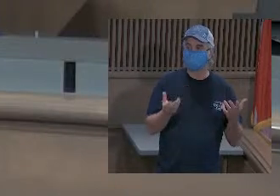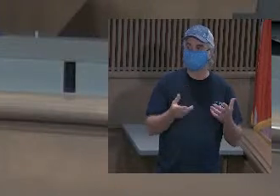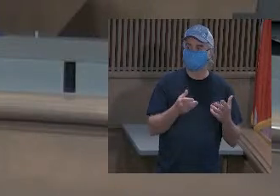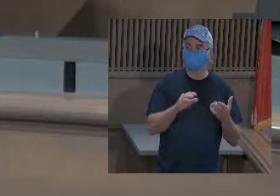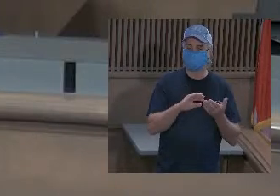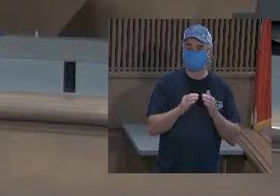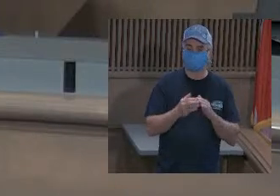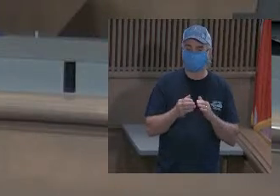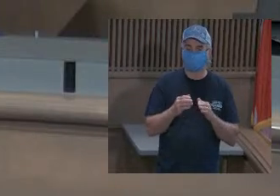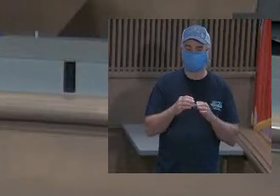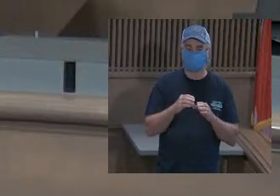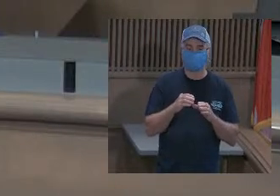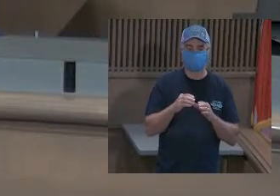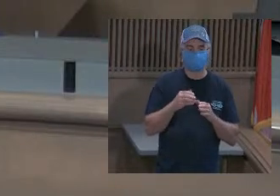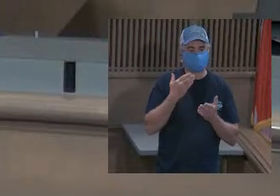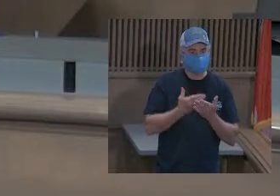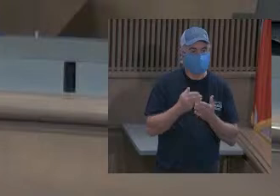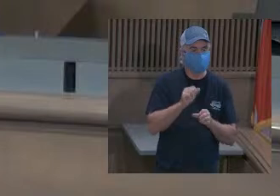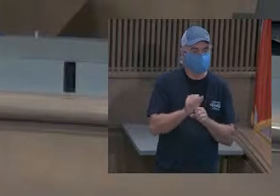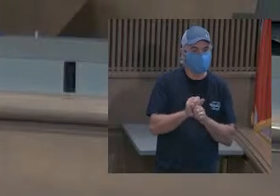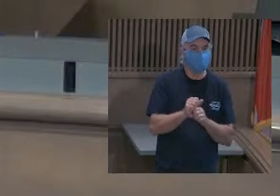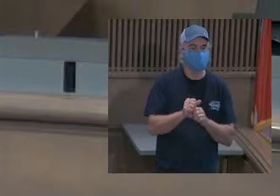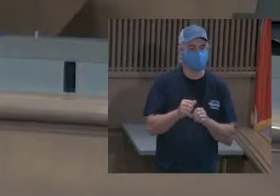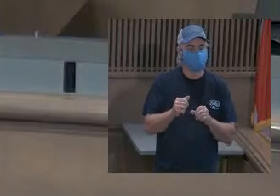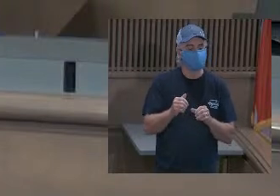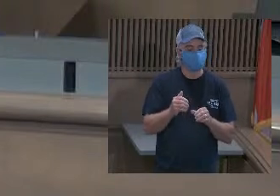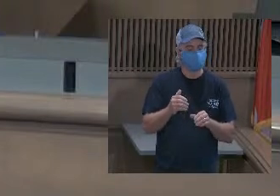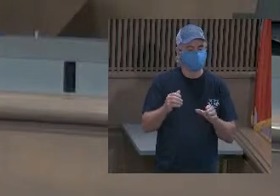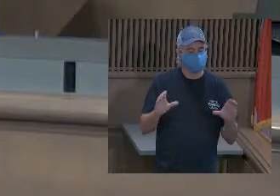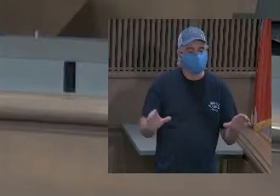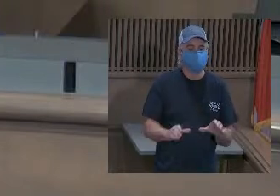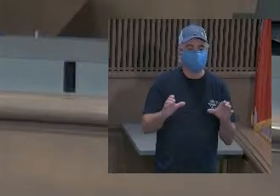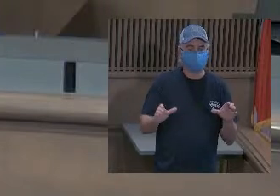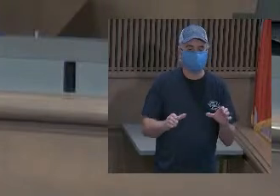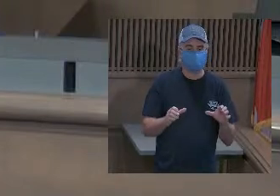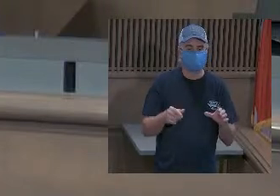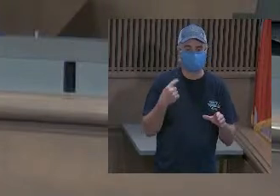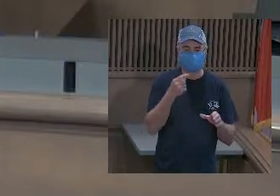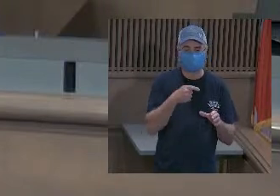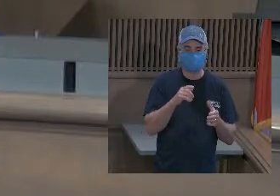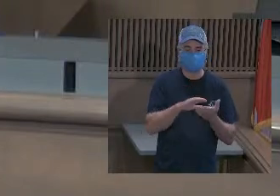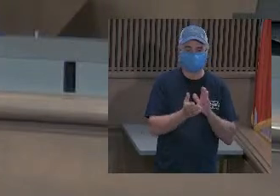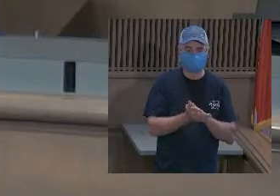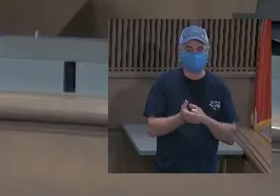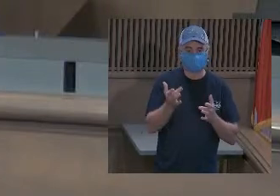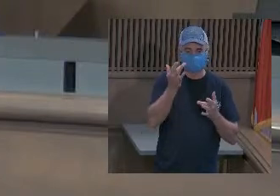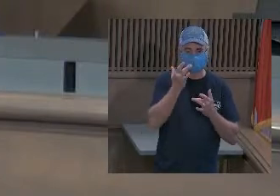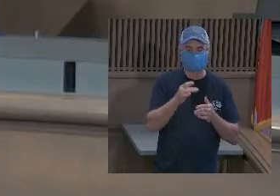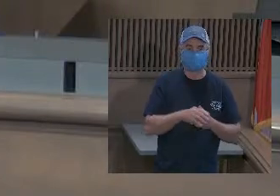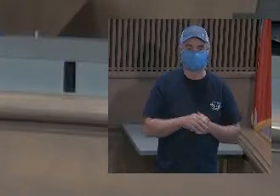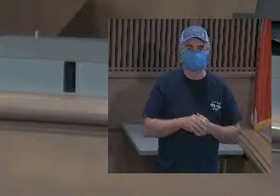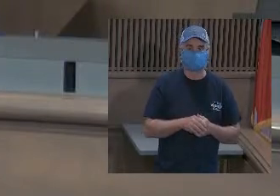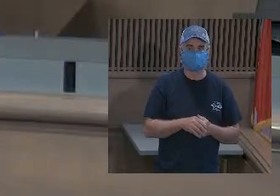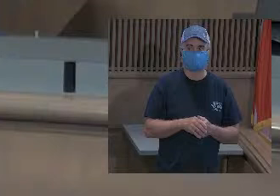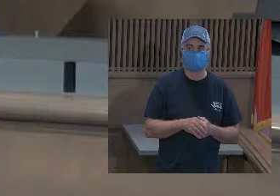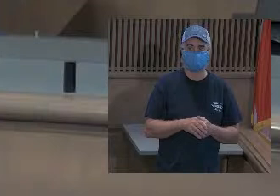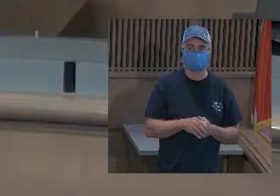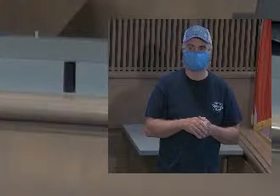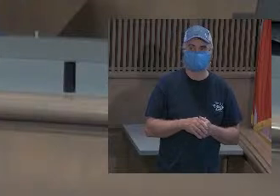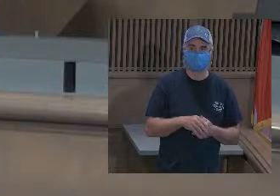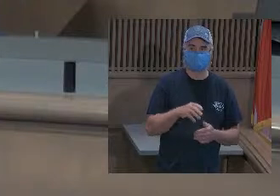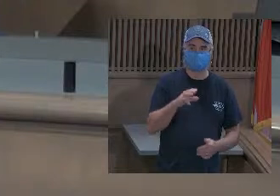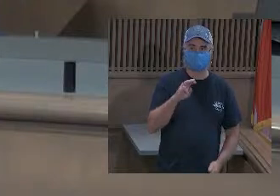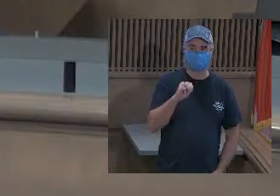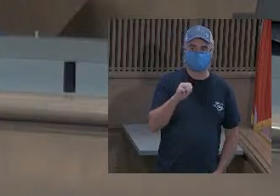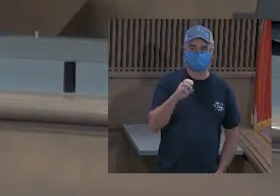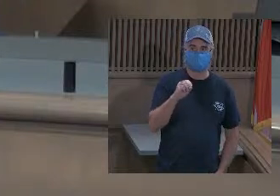of good work to help support those folks that do come down with the virus. And I want to talk about monoclonal